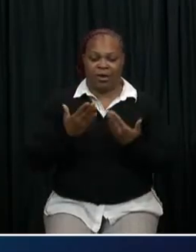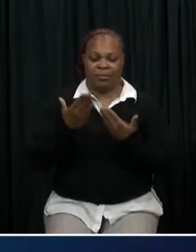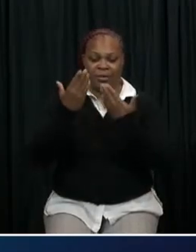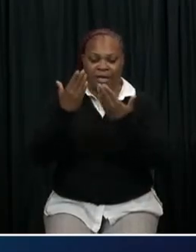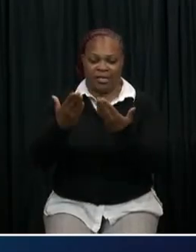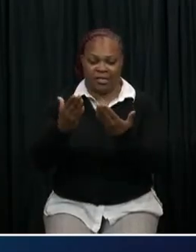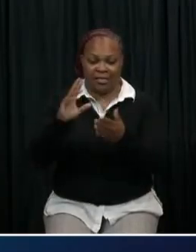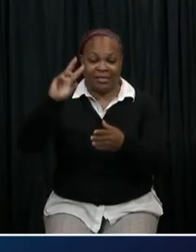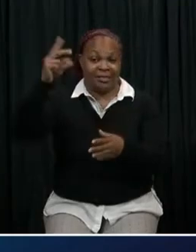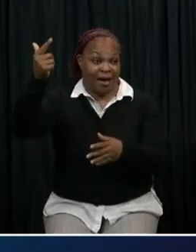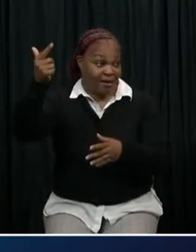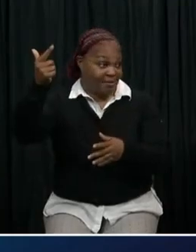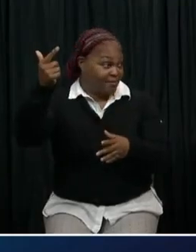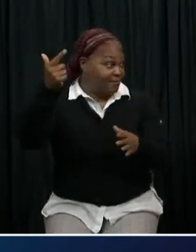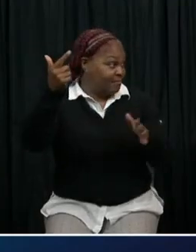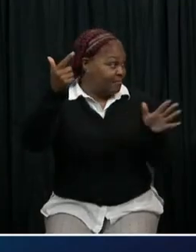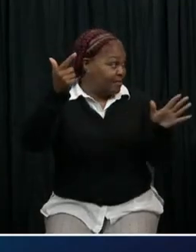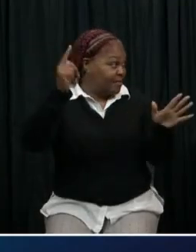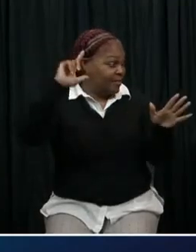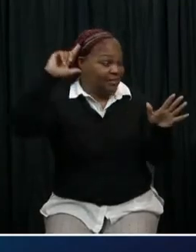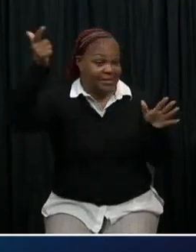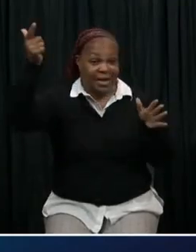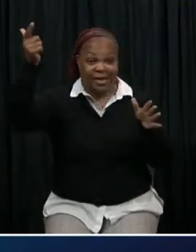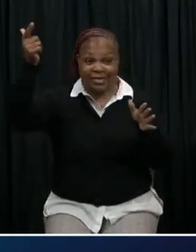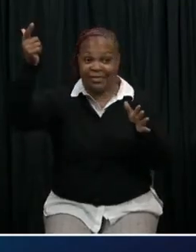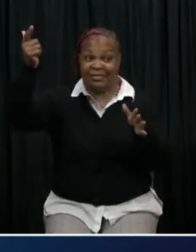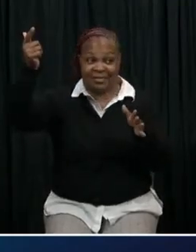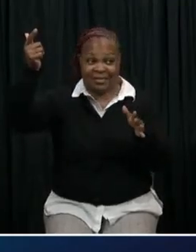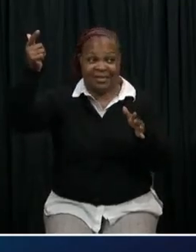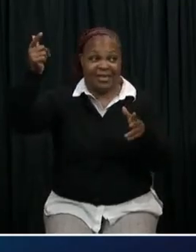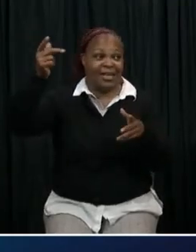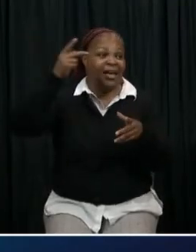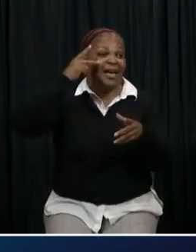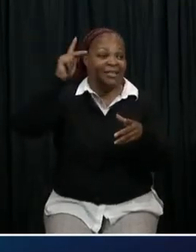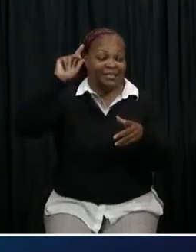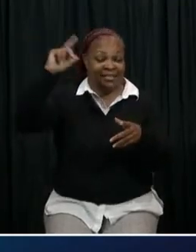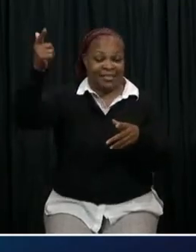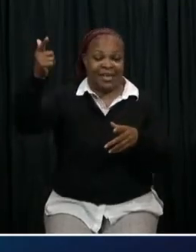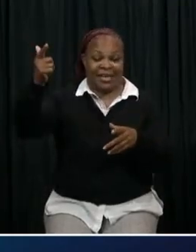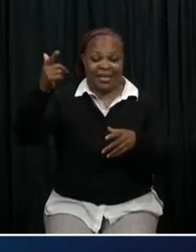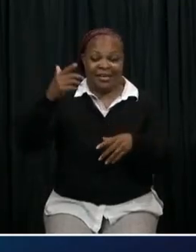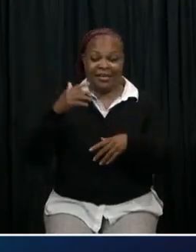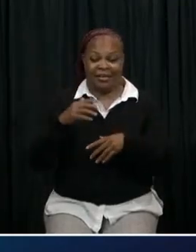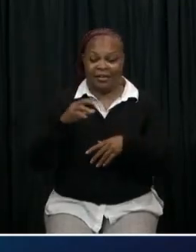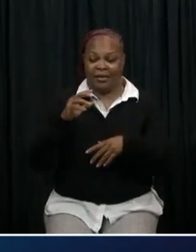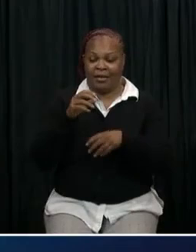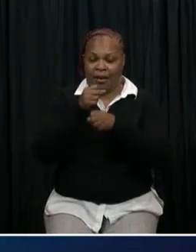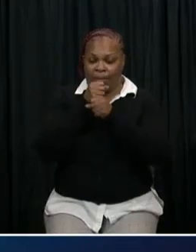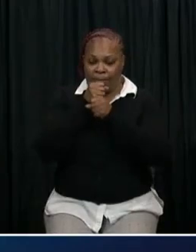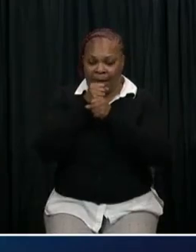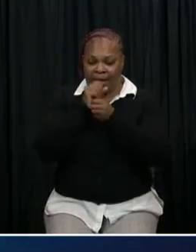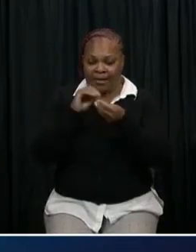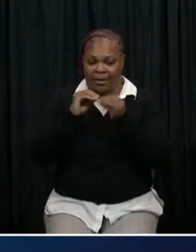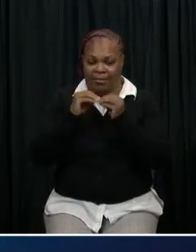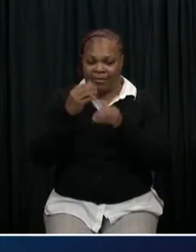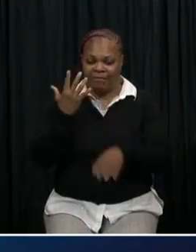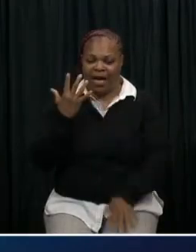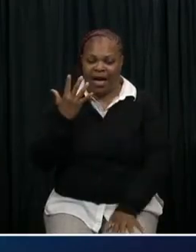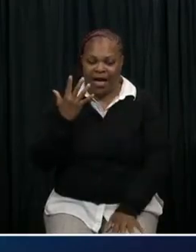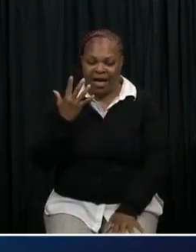Is seconded? Is seconded, and I see that in mic number 5